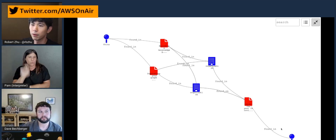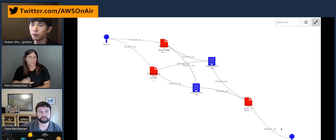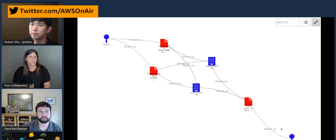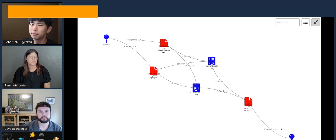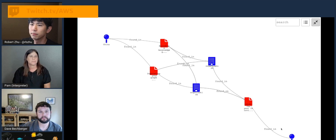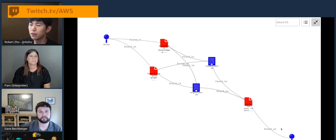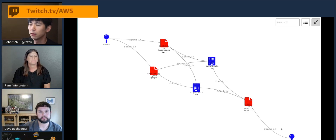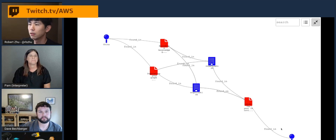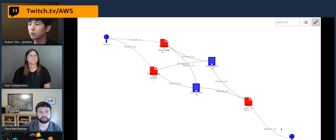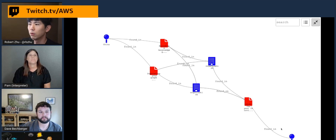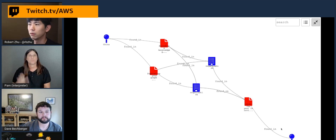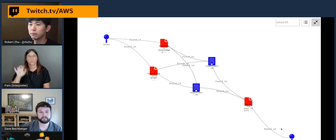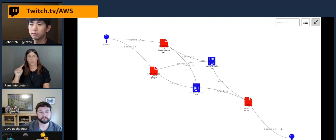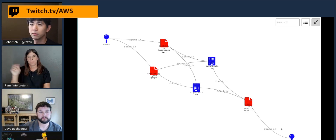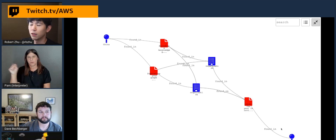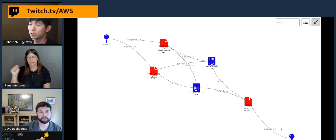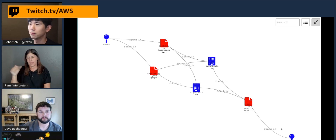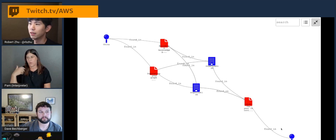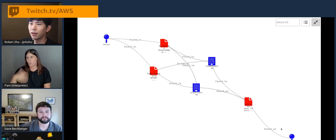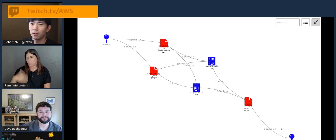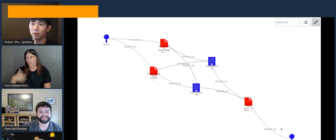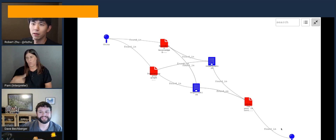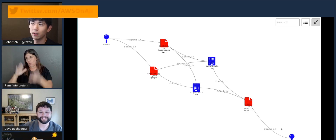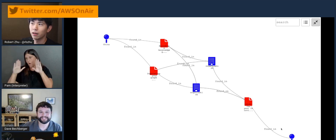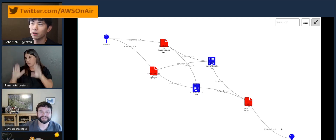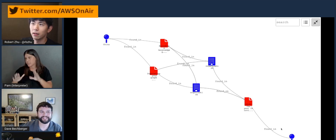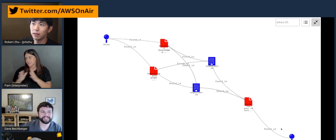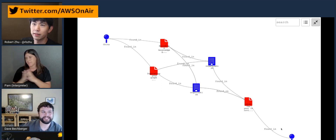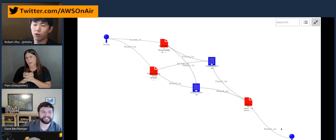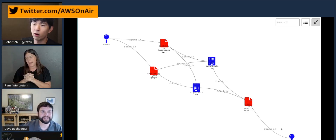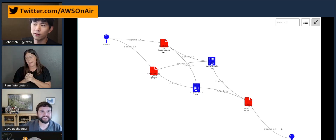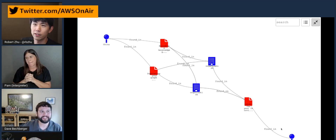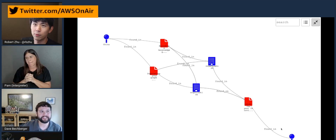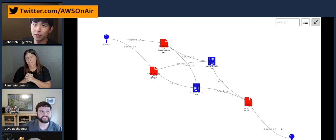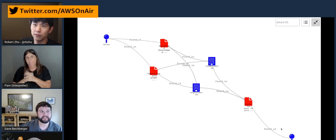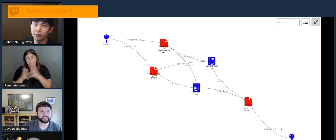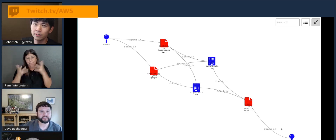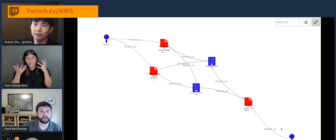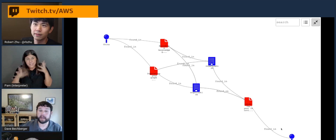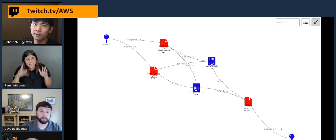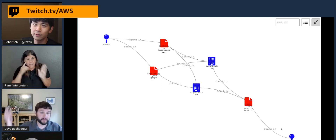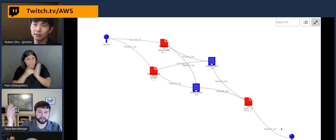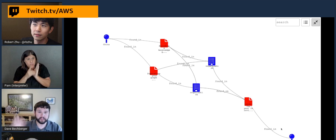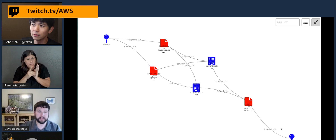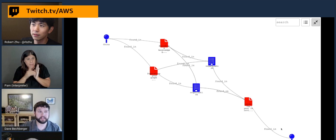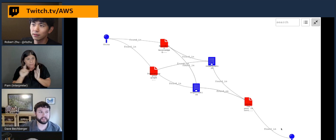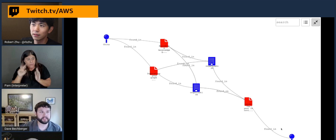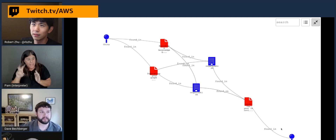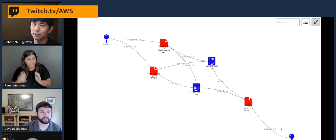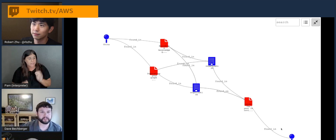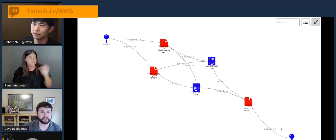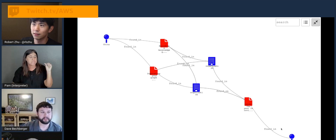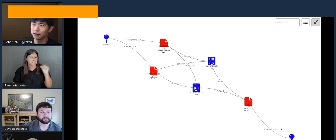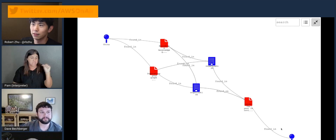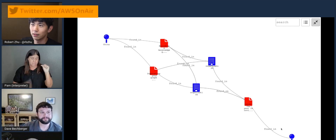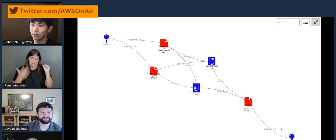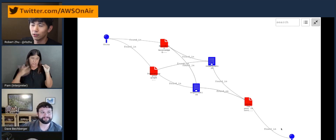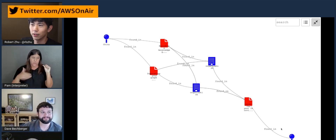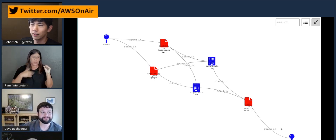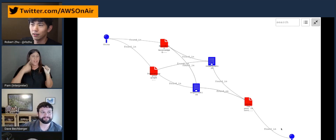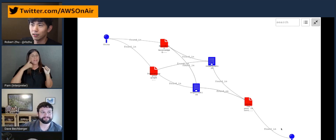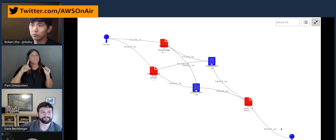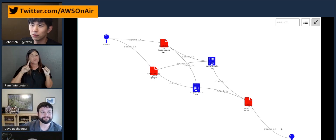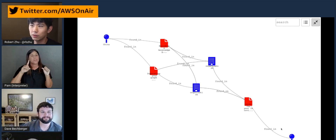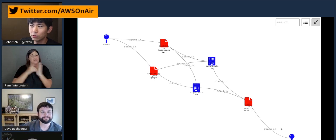Yeah. Well, awesome. Is that all for the demo, Dave? Yeah, that was all I had to kind of demo today.